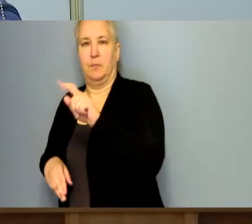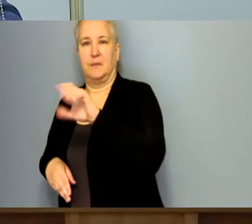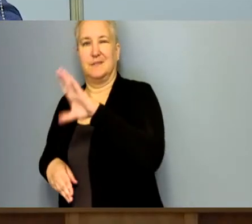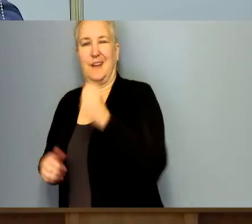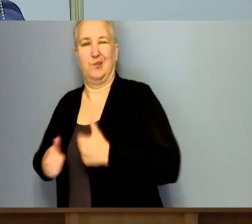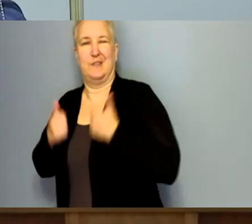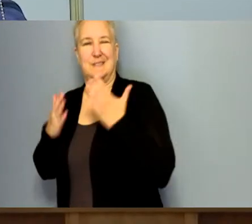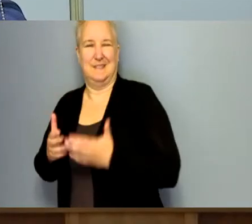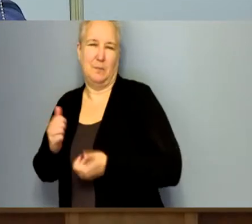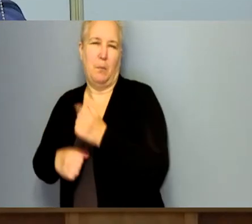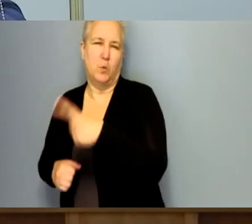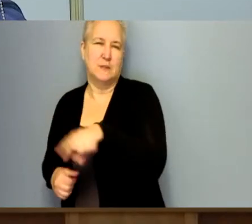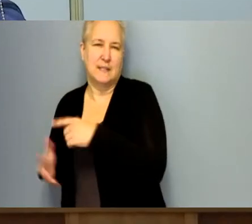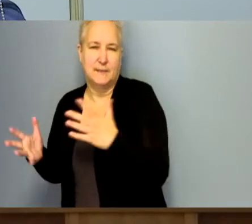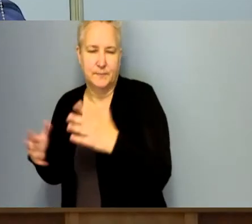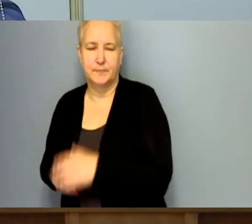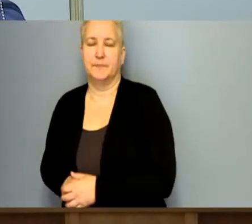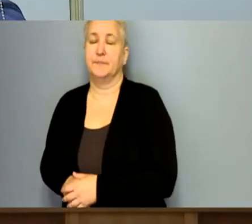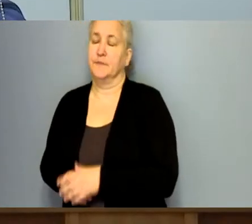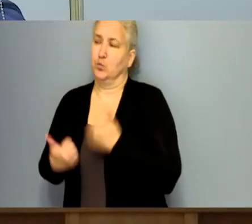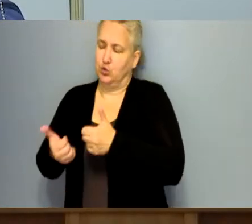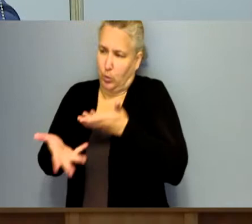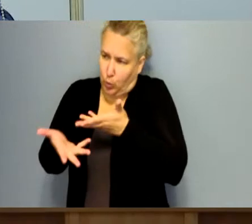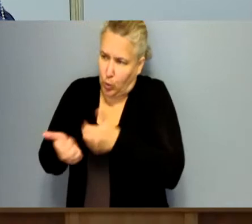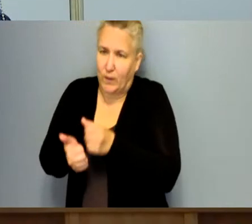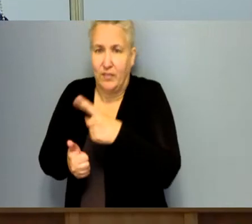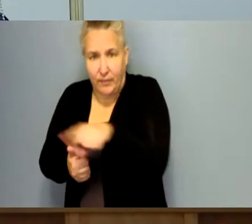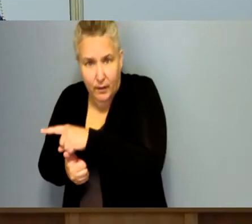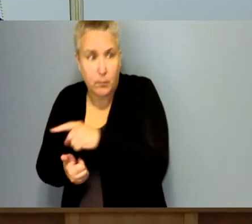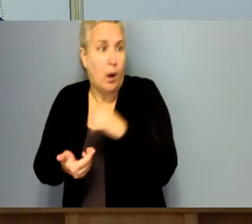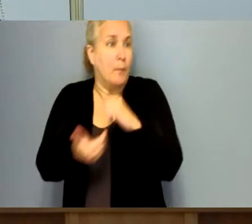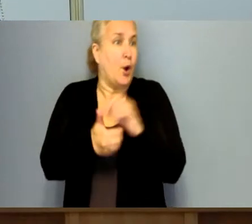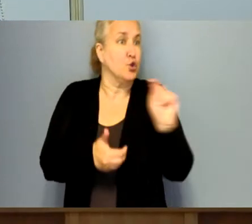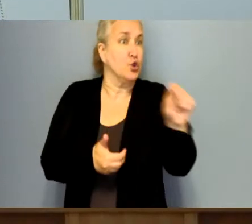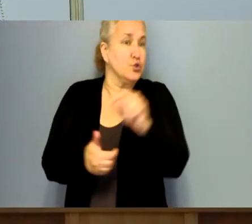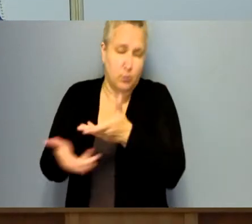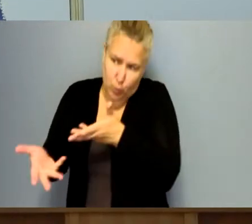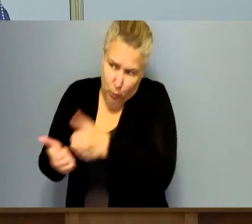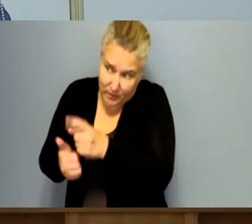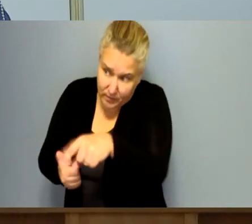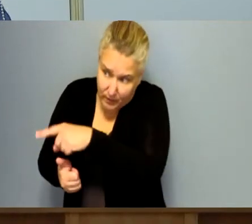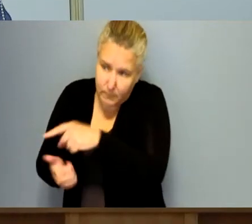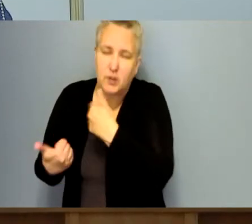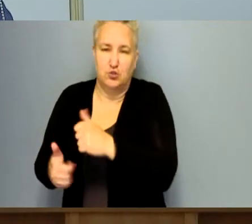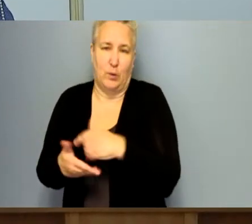for the most part, who we try to work with, and these partners work with to try and get them help.